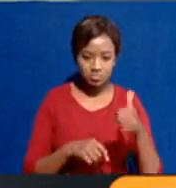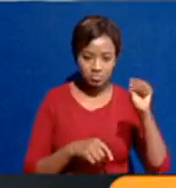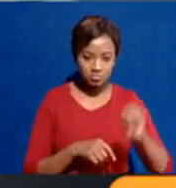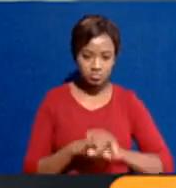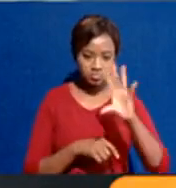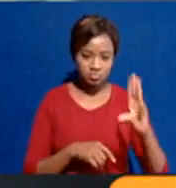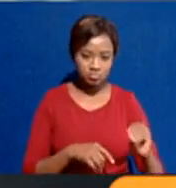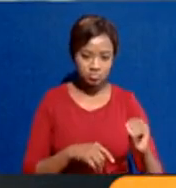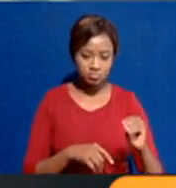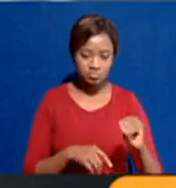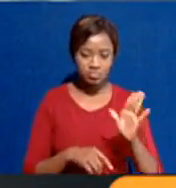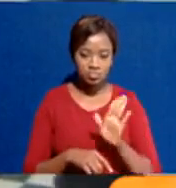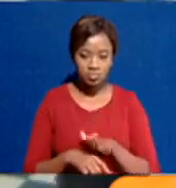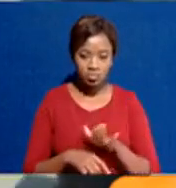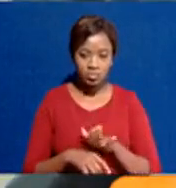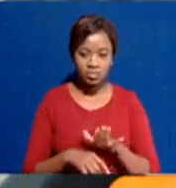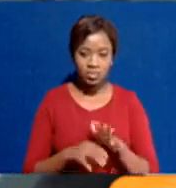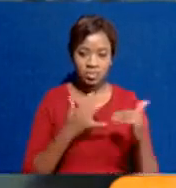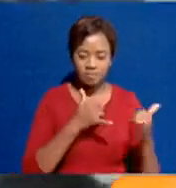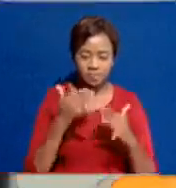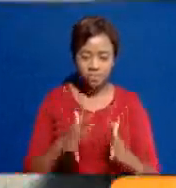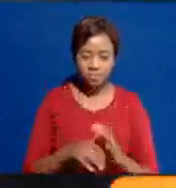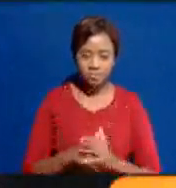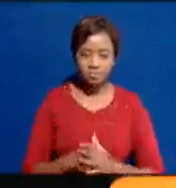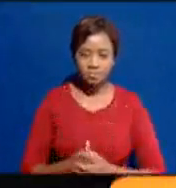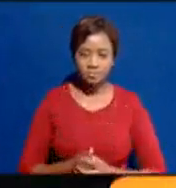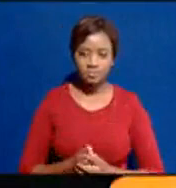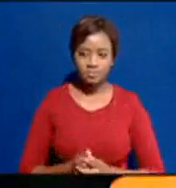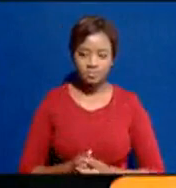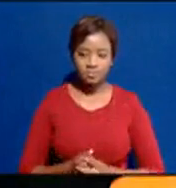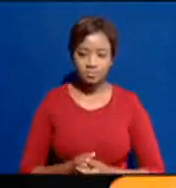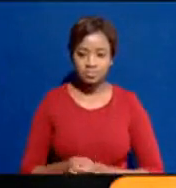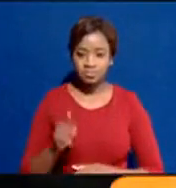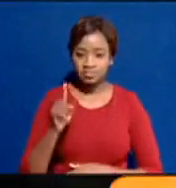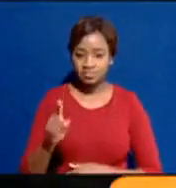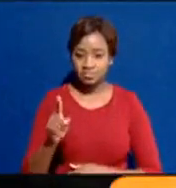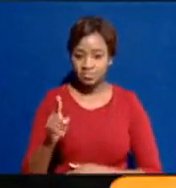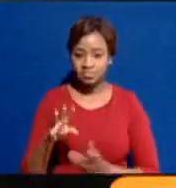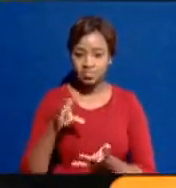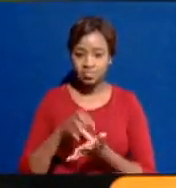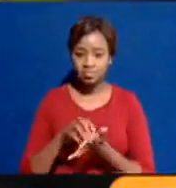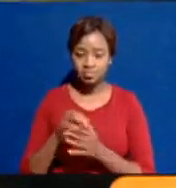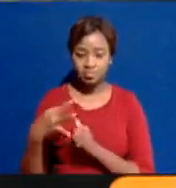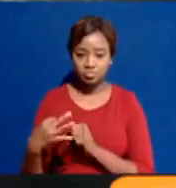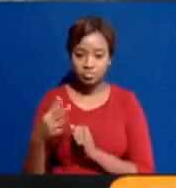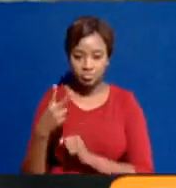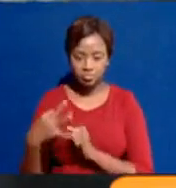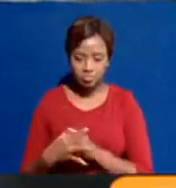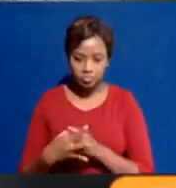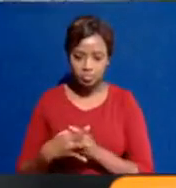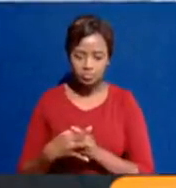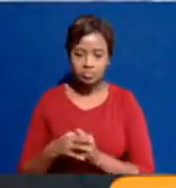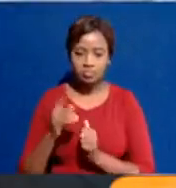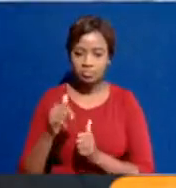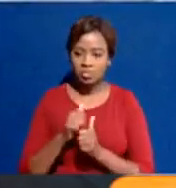South Africa Women International Master Anzel Lobshar. Kawira, who is seeded 28th in the starting rank, had